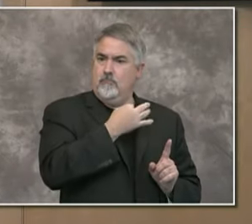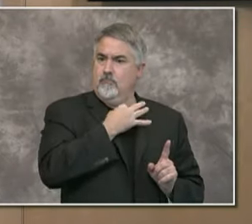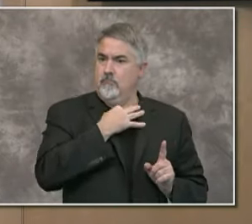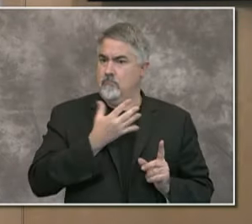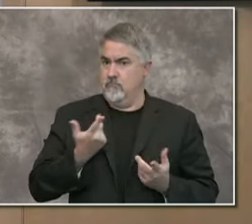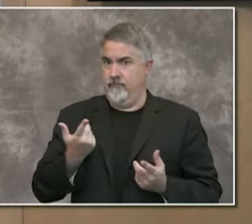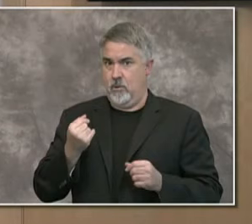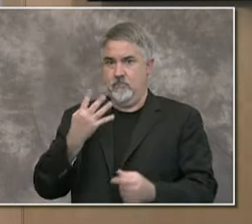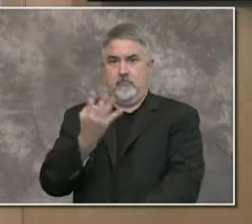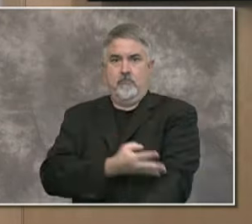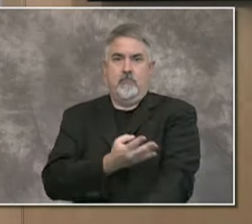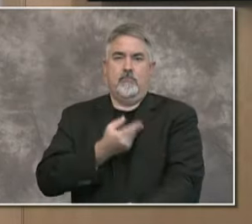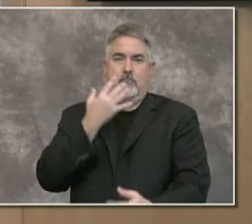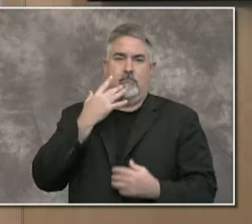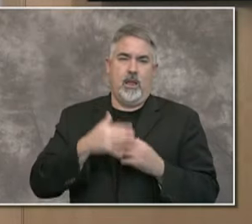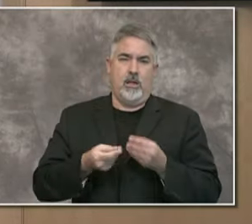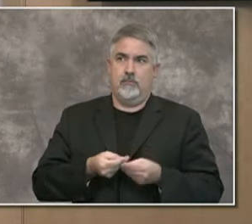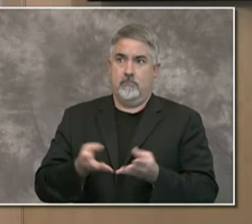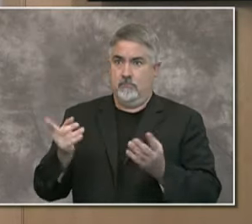question.